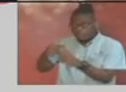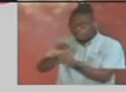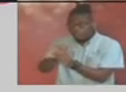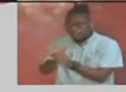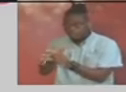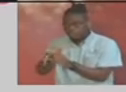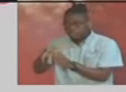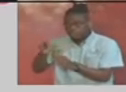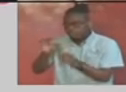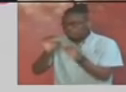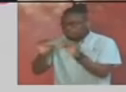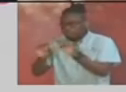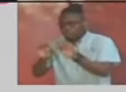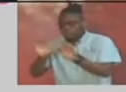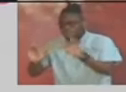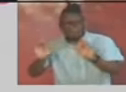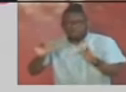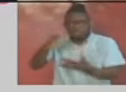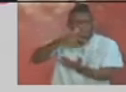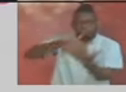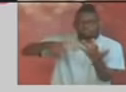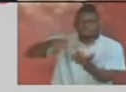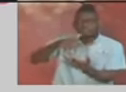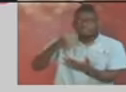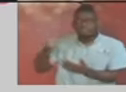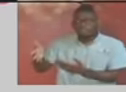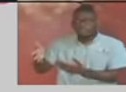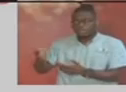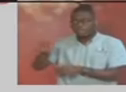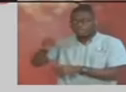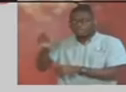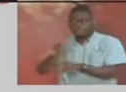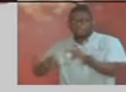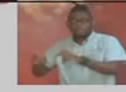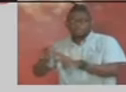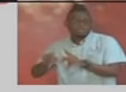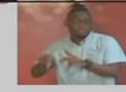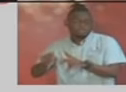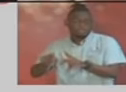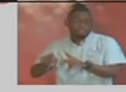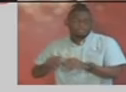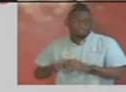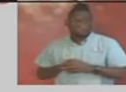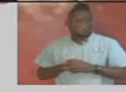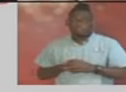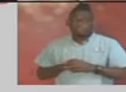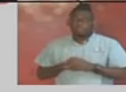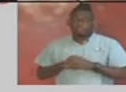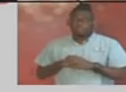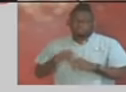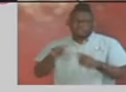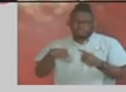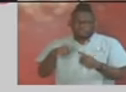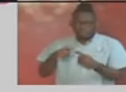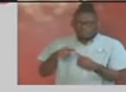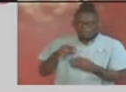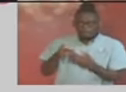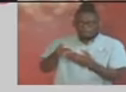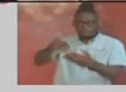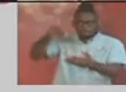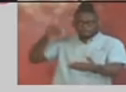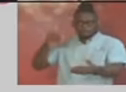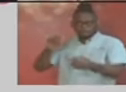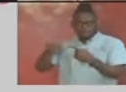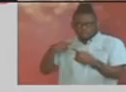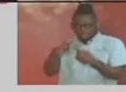the backbone of what we would have been testing throughout the epidemic. If you notice, when we would have had increase in number of cases in August